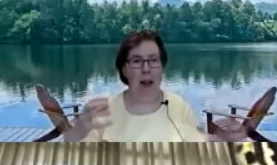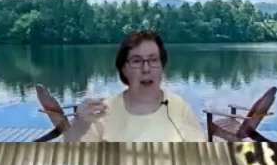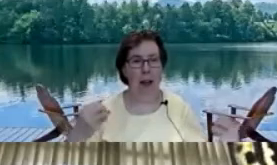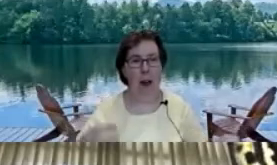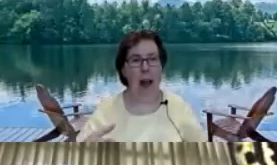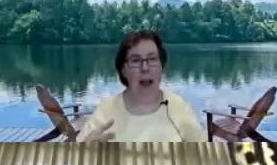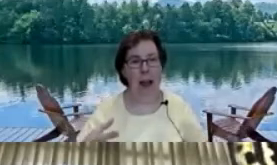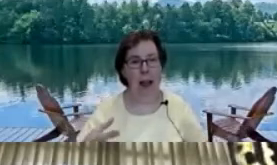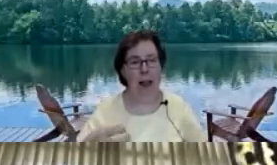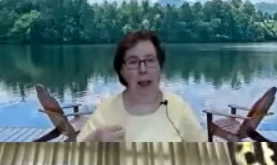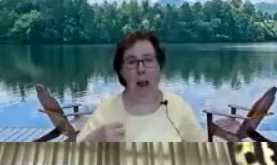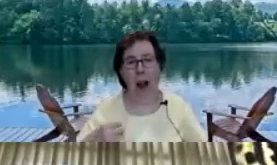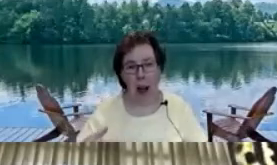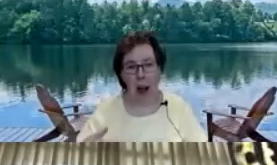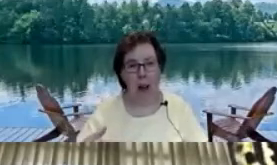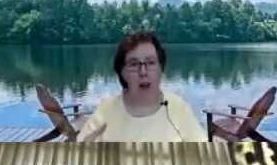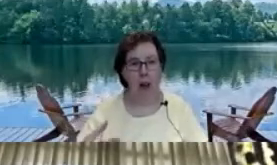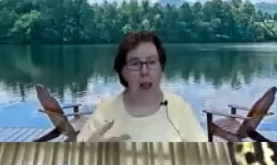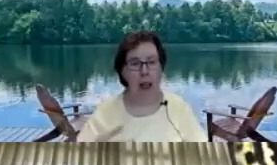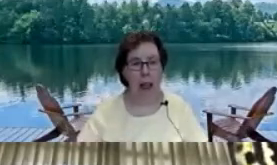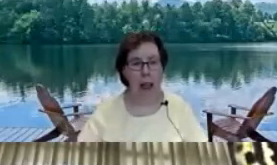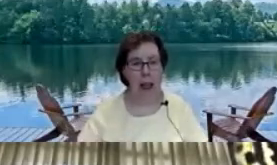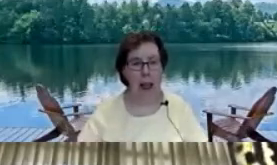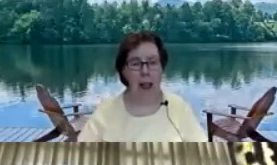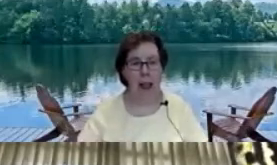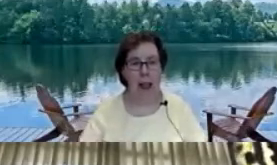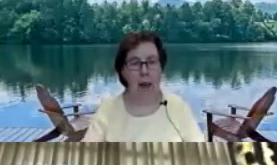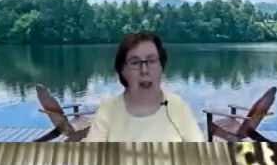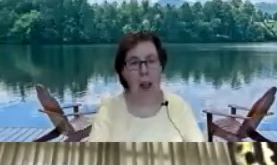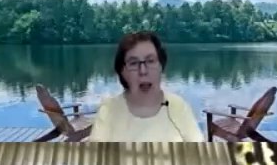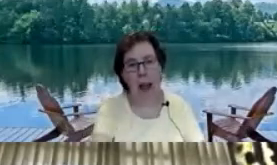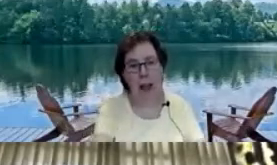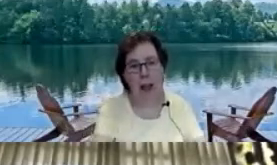So what do y'all think is going on in this photograph?